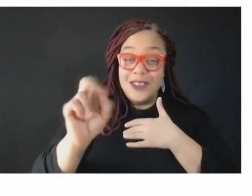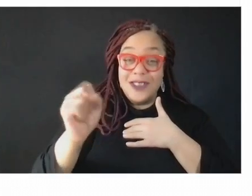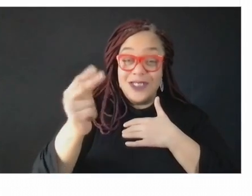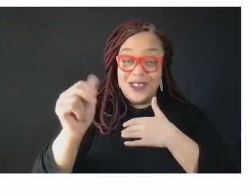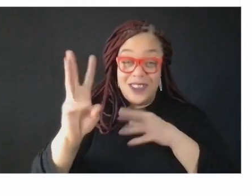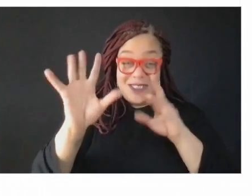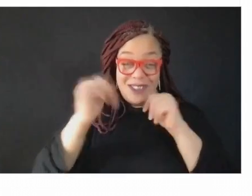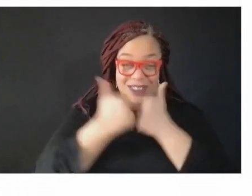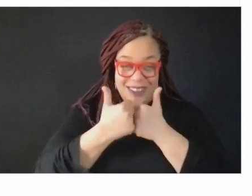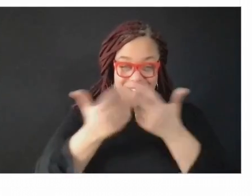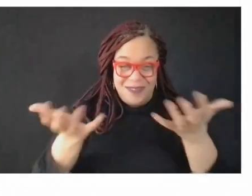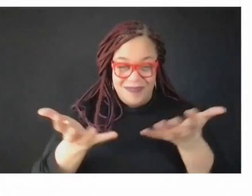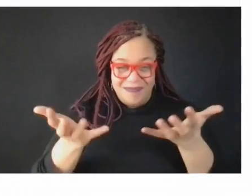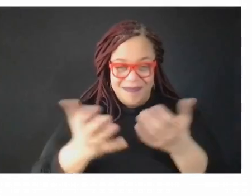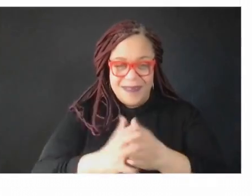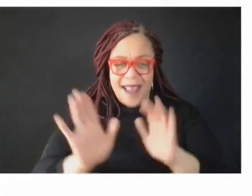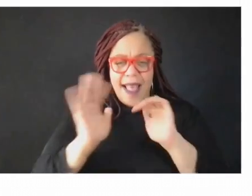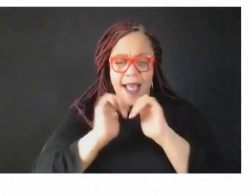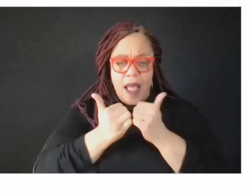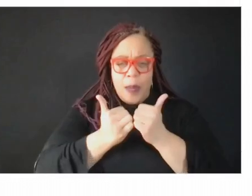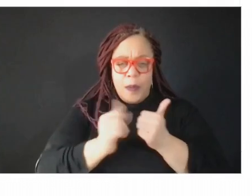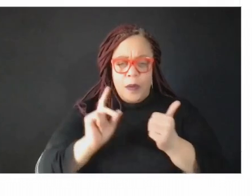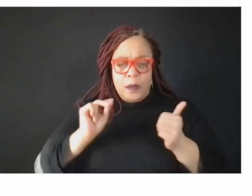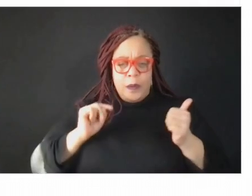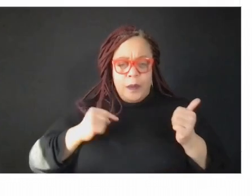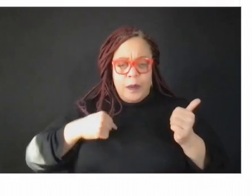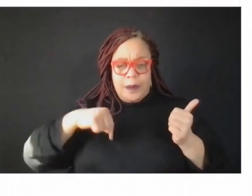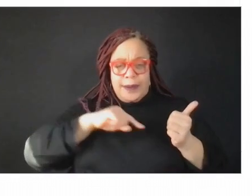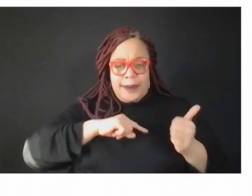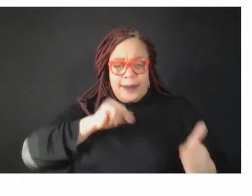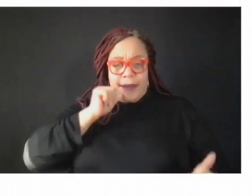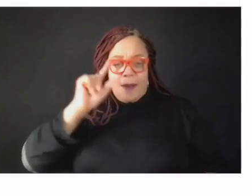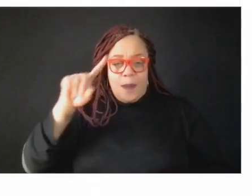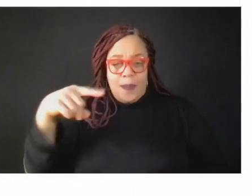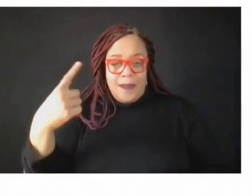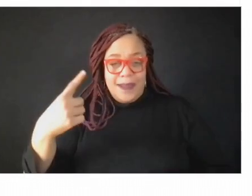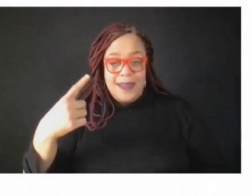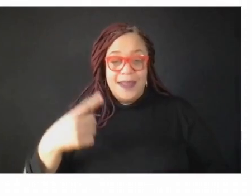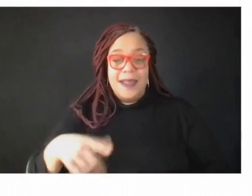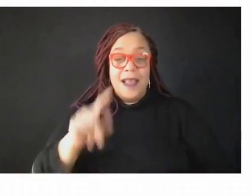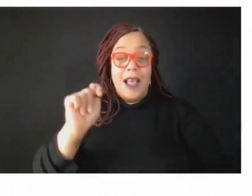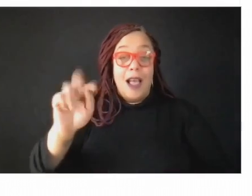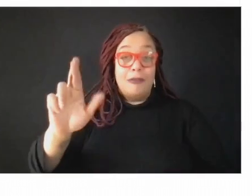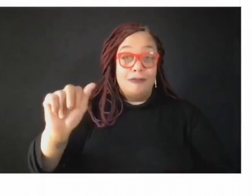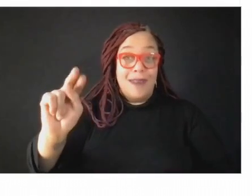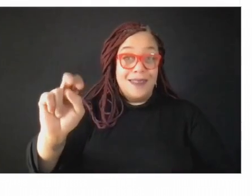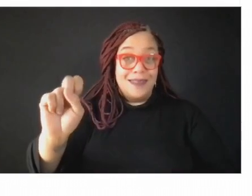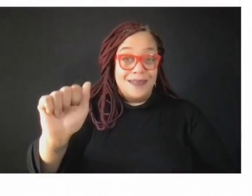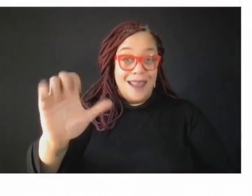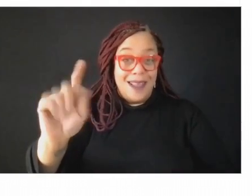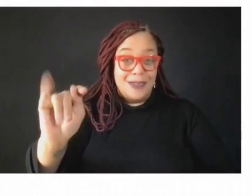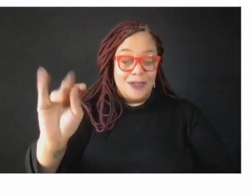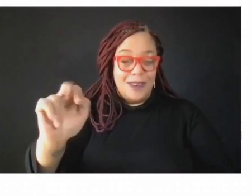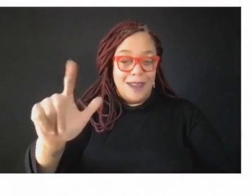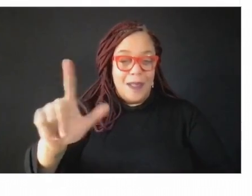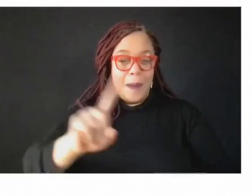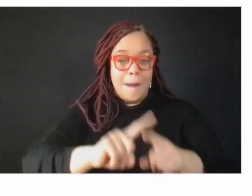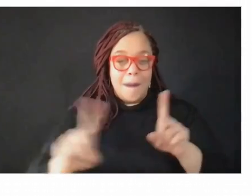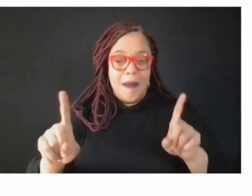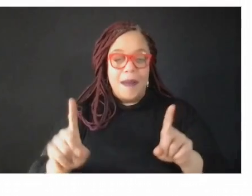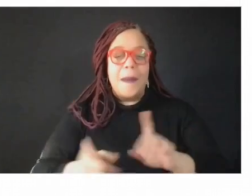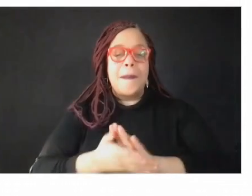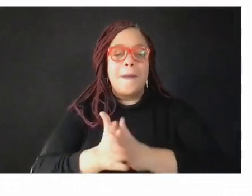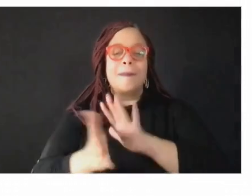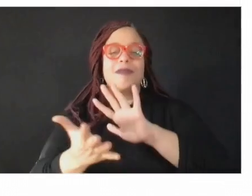how do we not just be transactional as we go through this emergency, but how do we become transformative